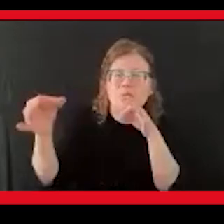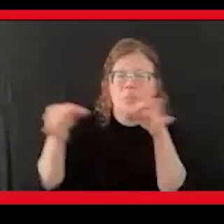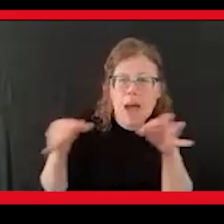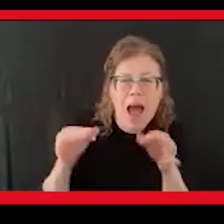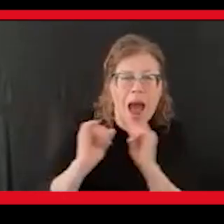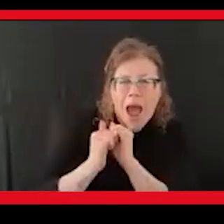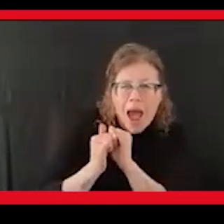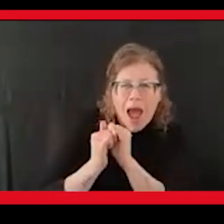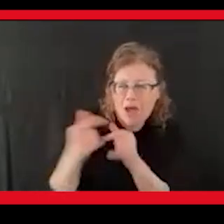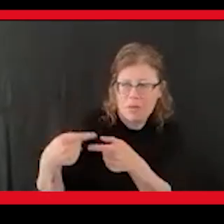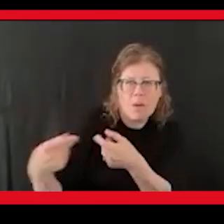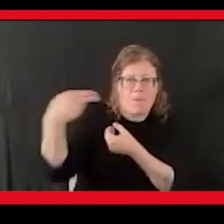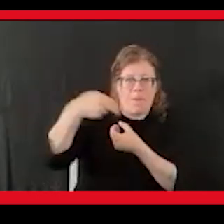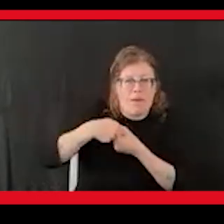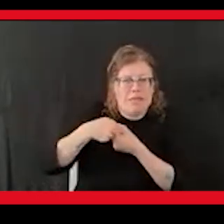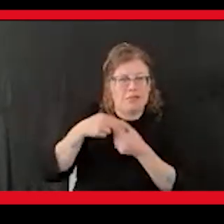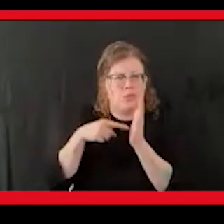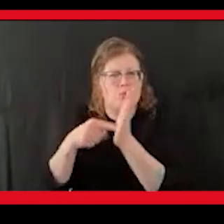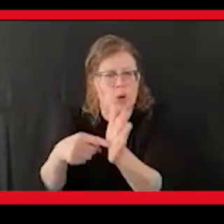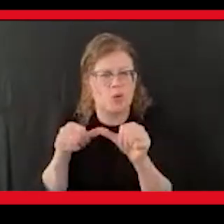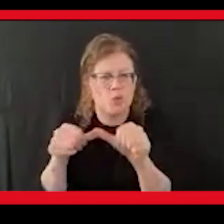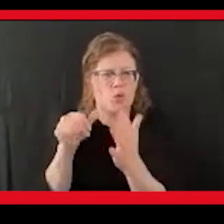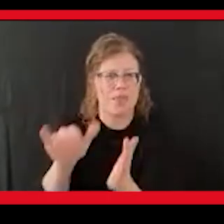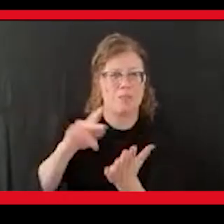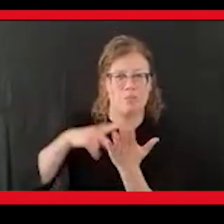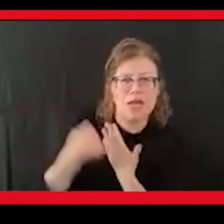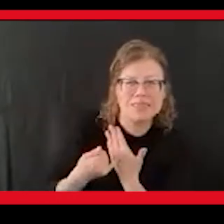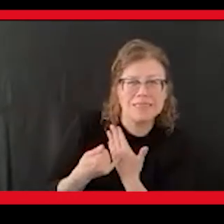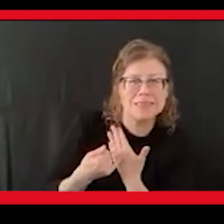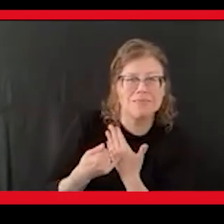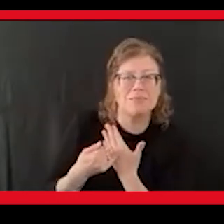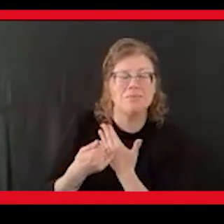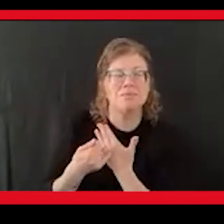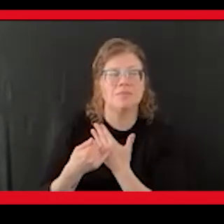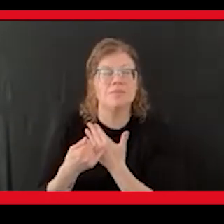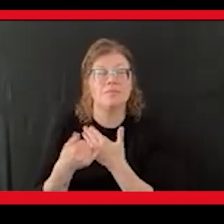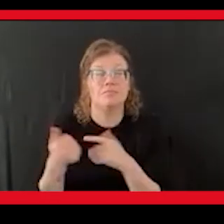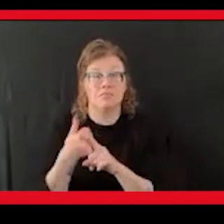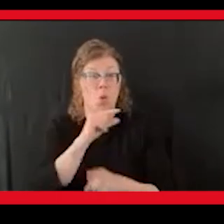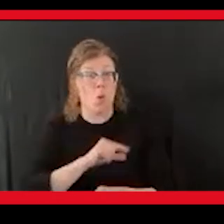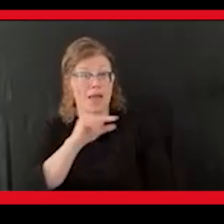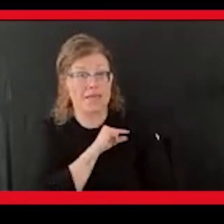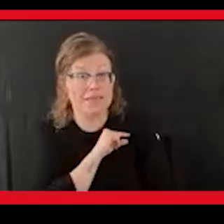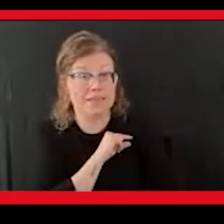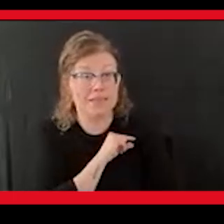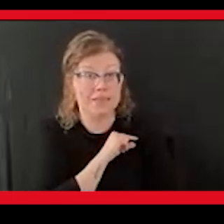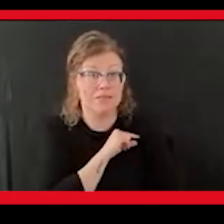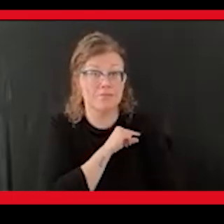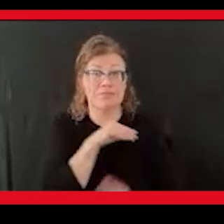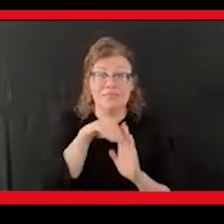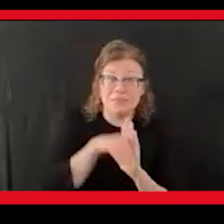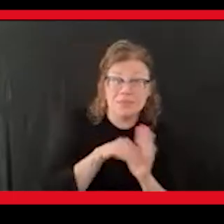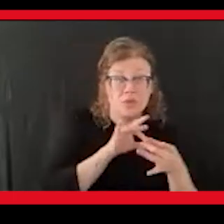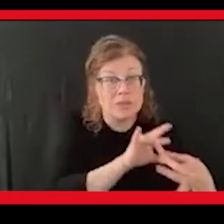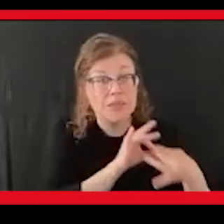and quality of your relationships is just as important, if not more important, than the breadth or